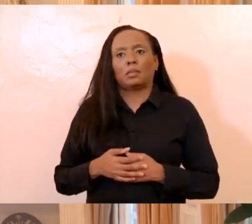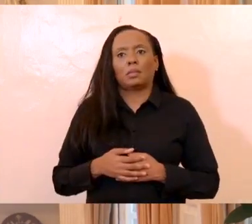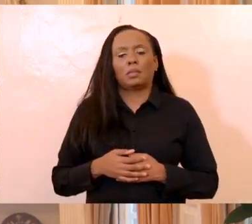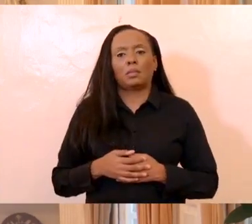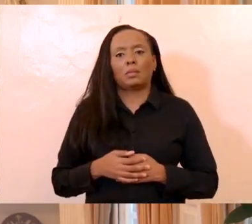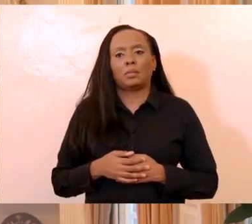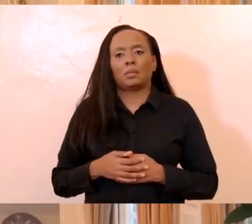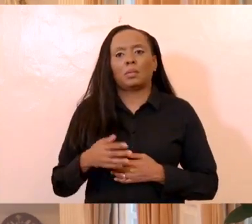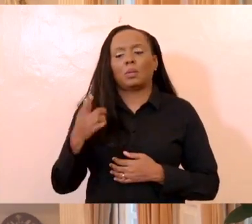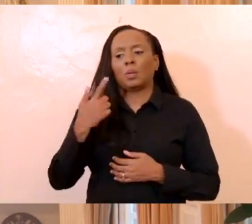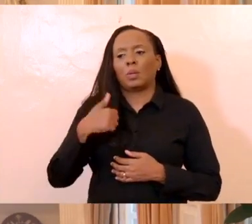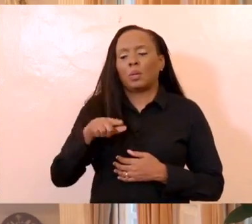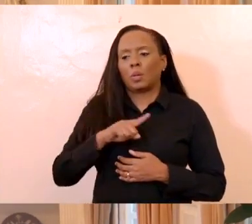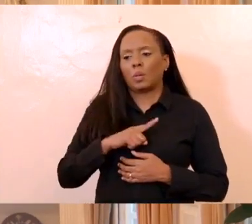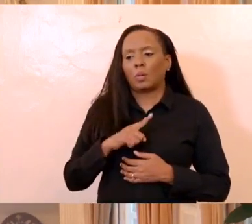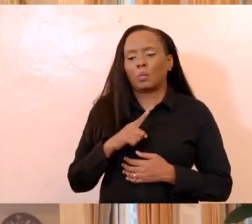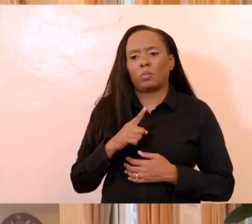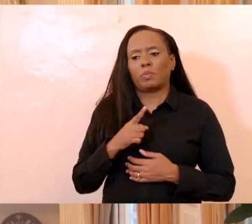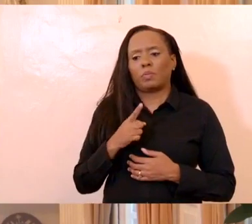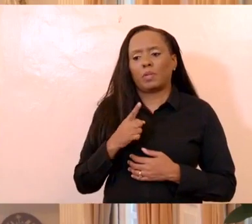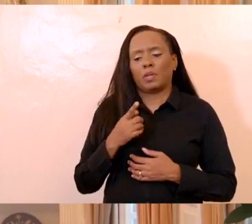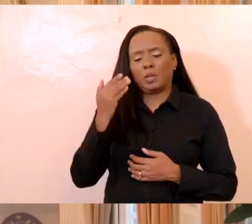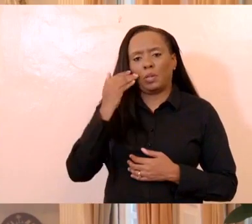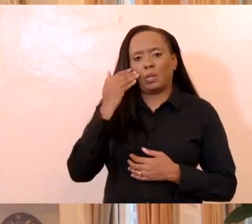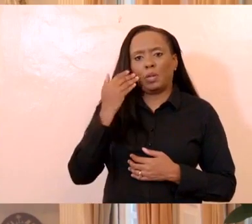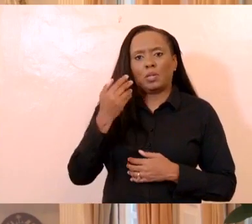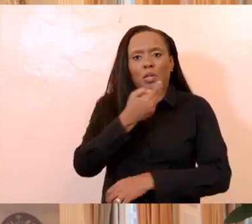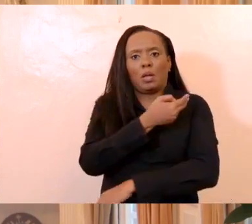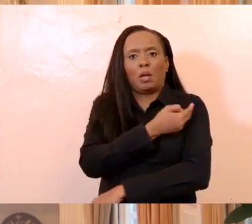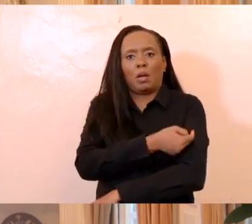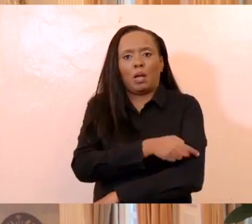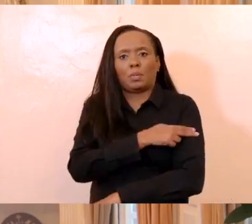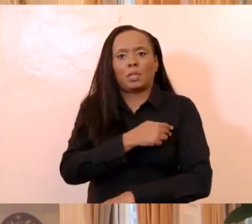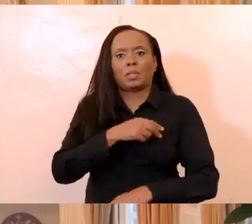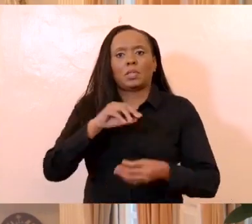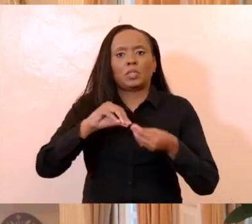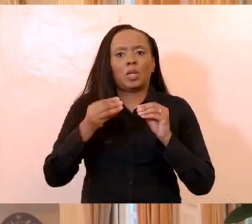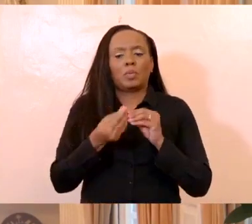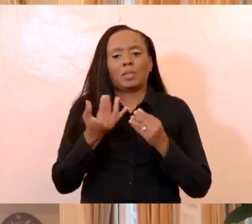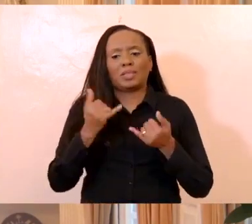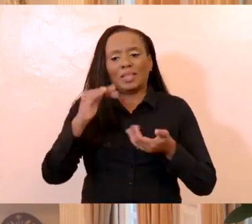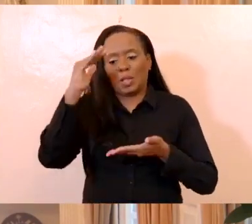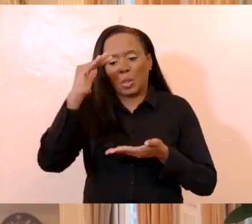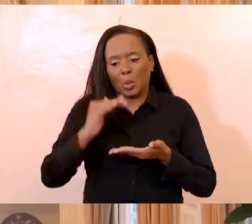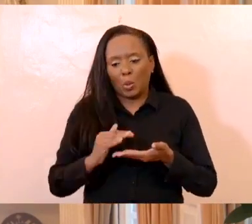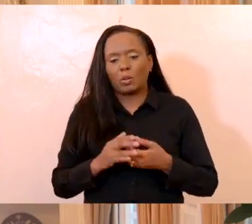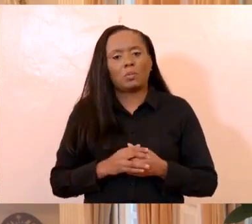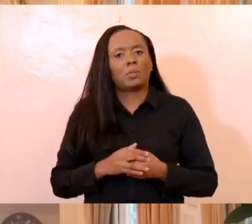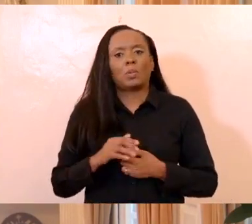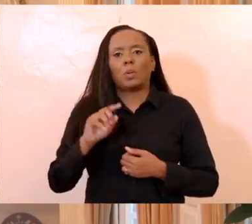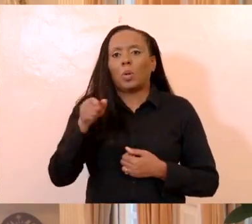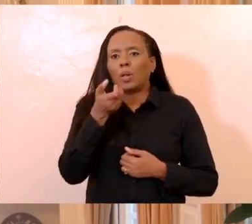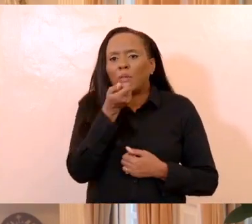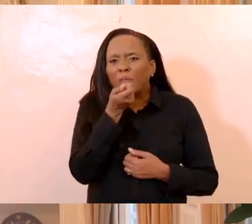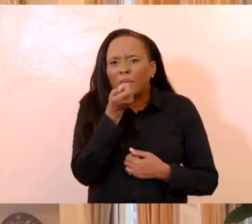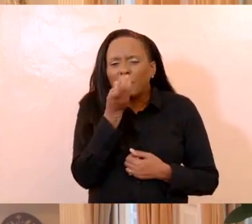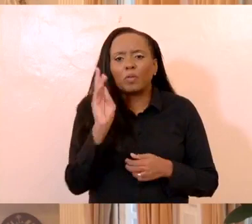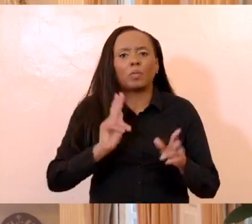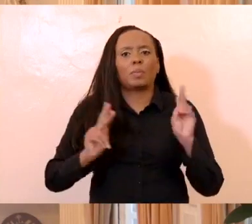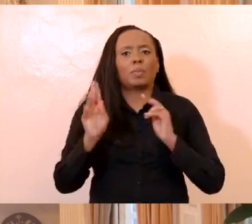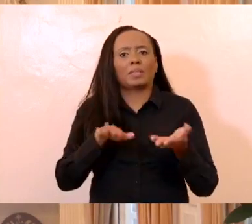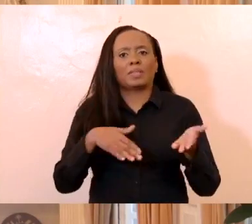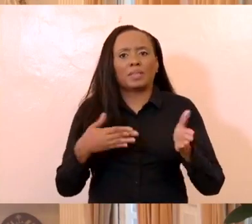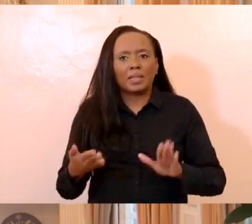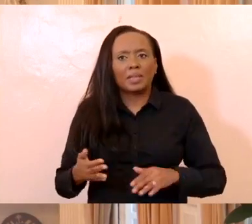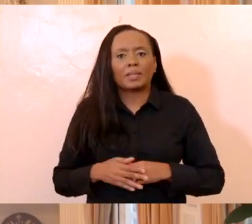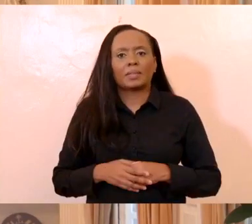rate, which remains low still, mortality rate, which remains low still, case incidence and